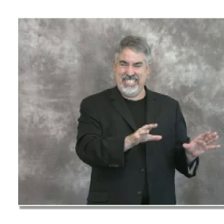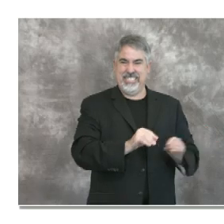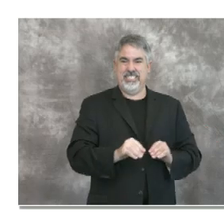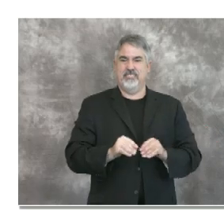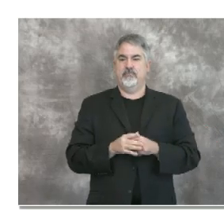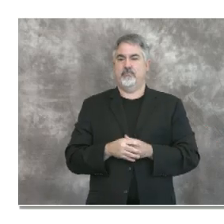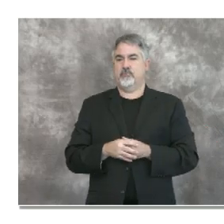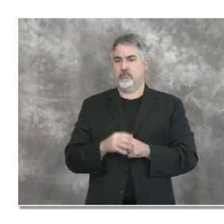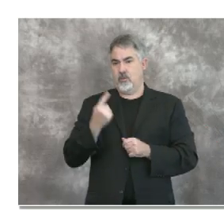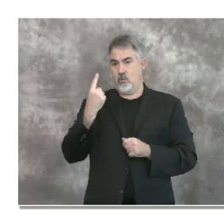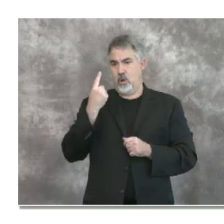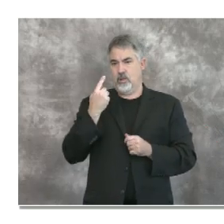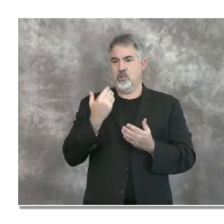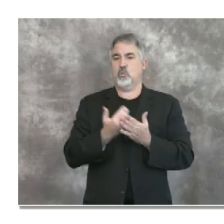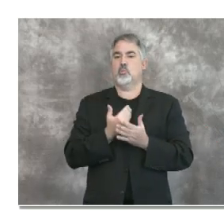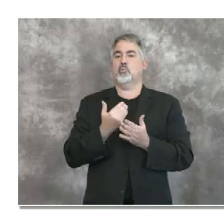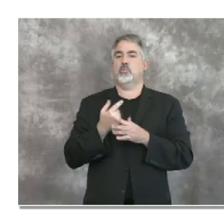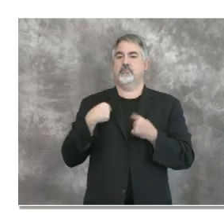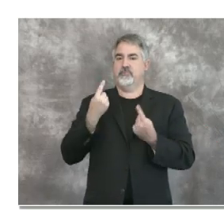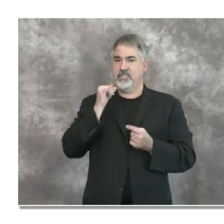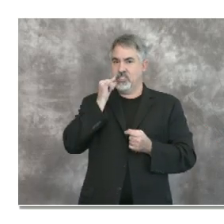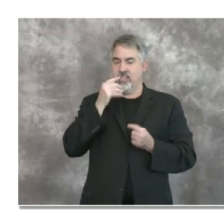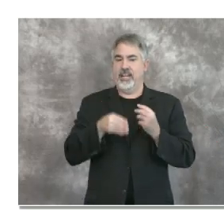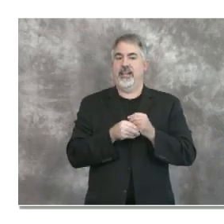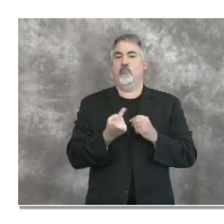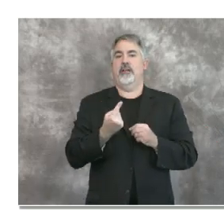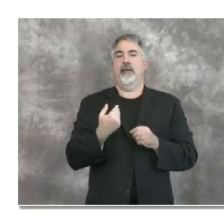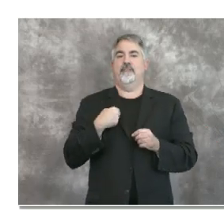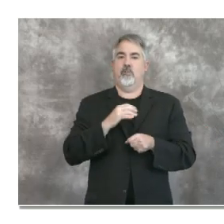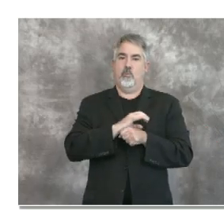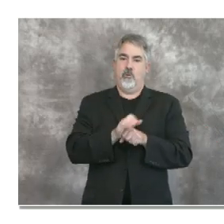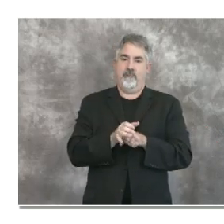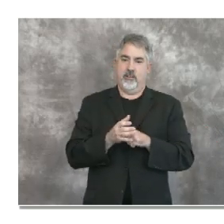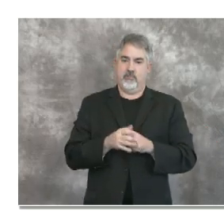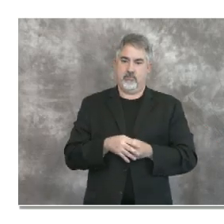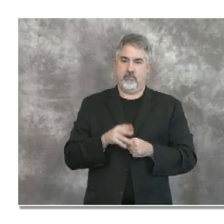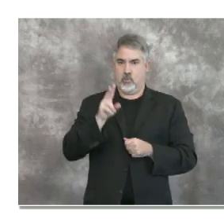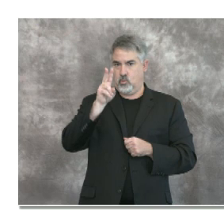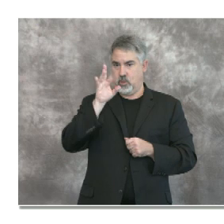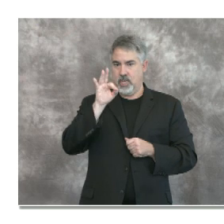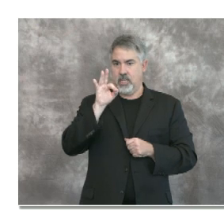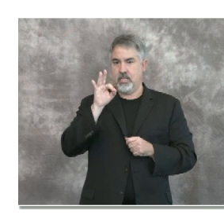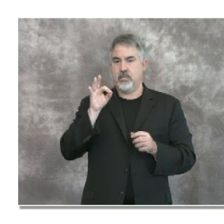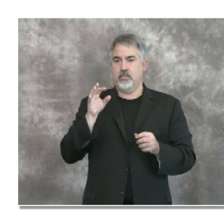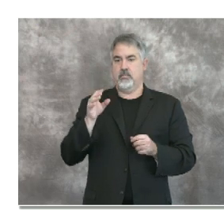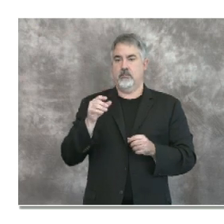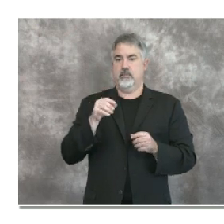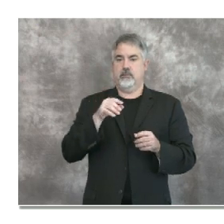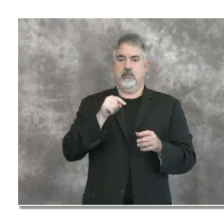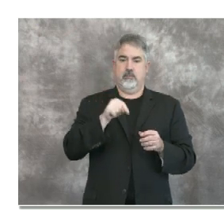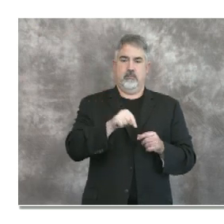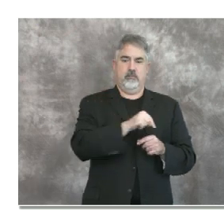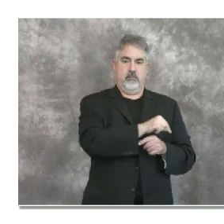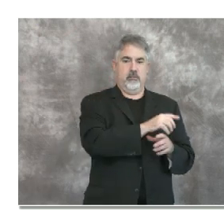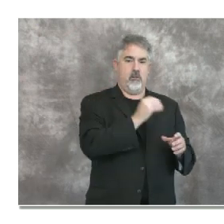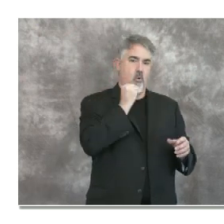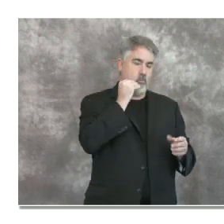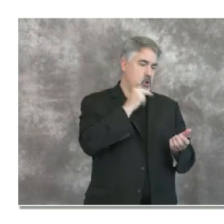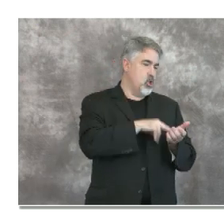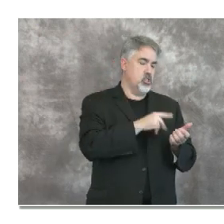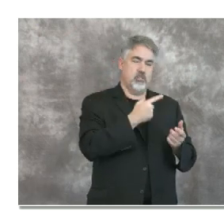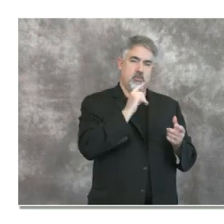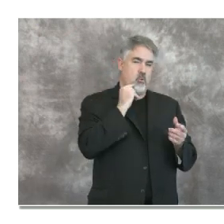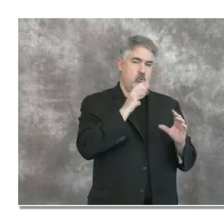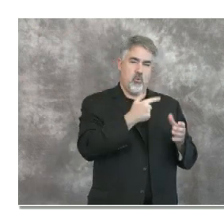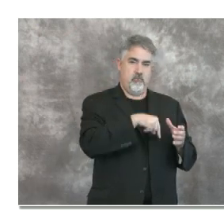new outbreak since yesterday, for a total of 29 in congregate facilities, representing 700